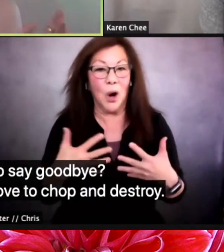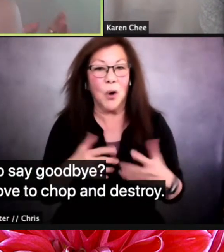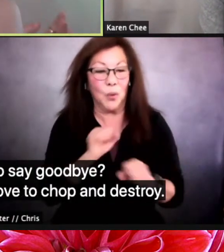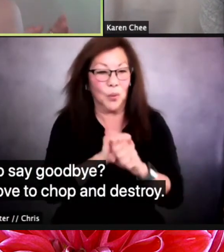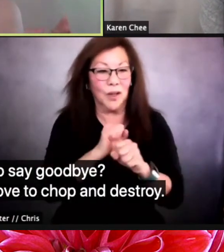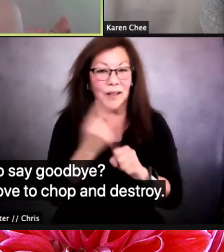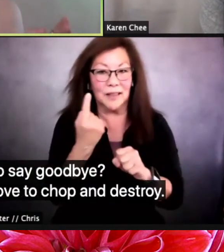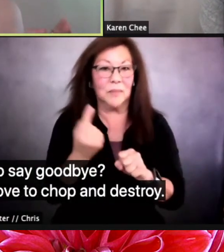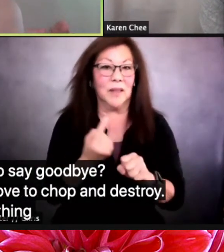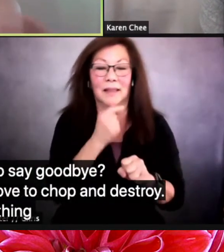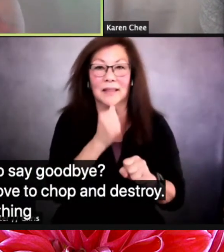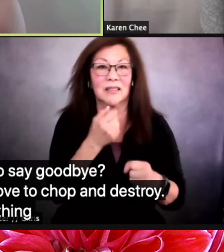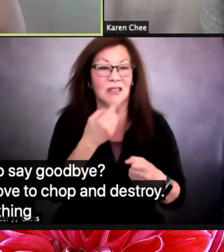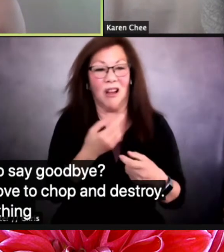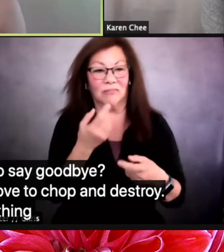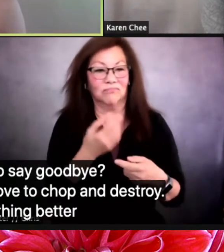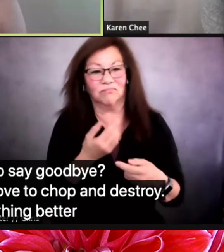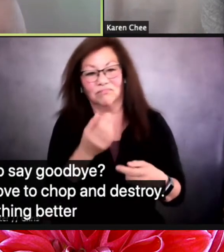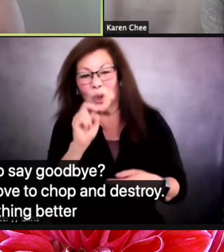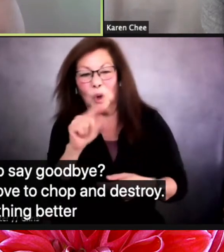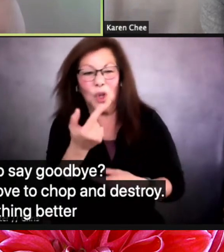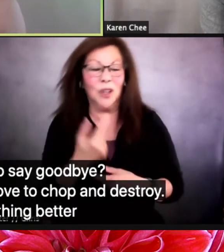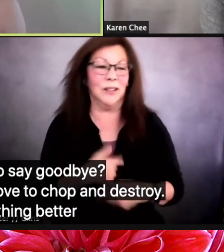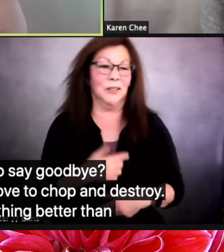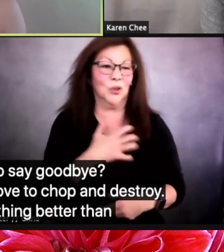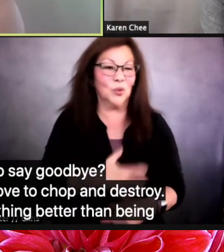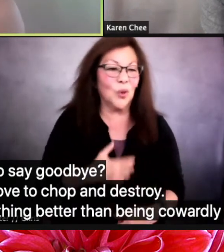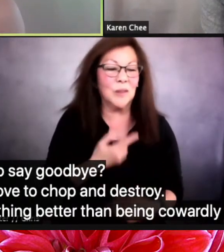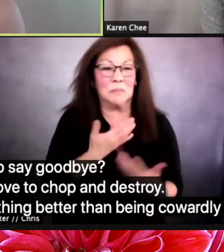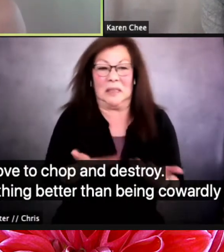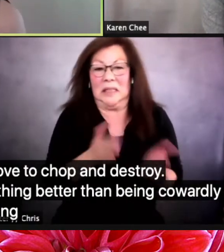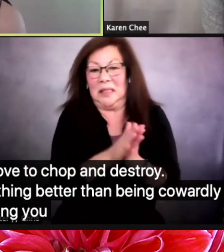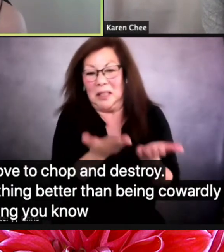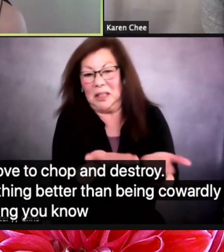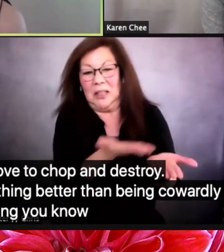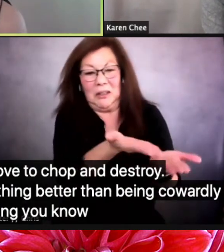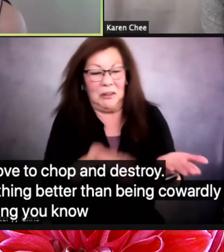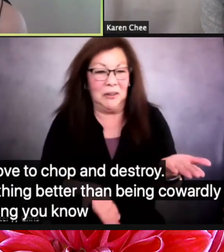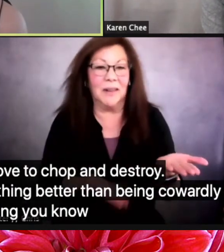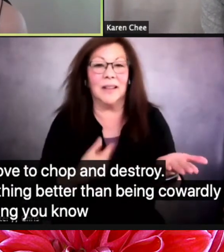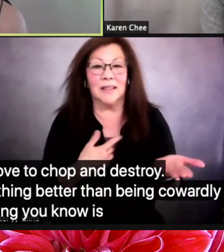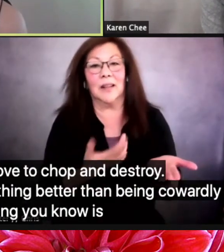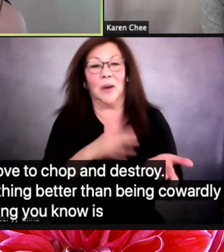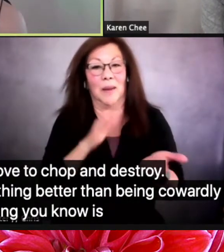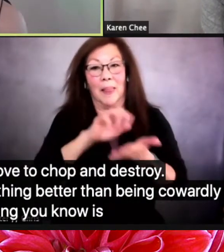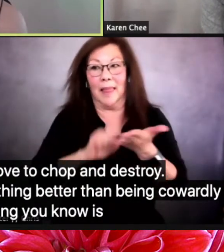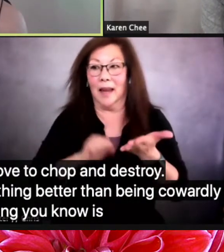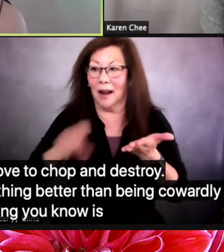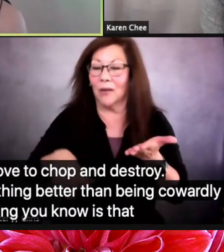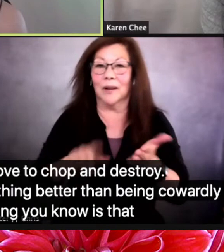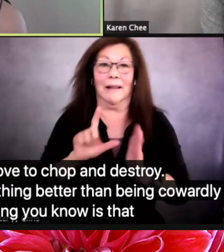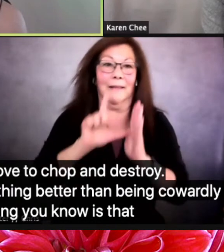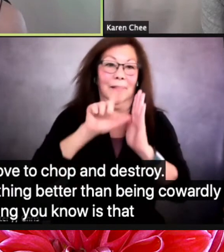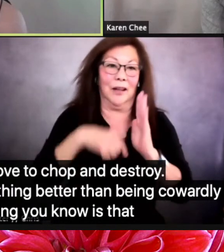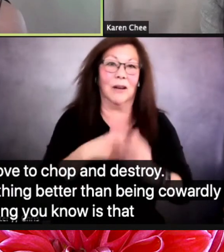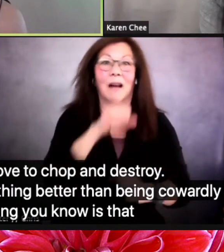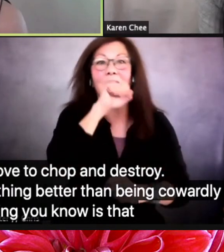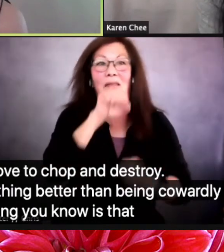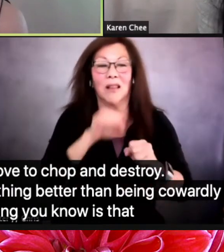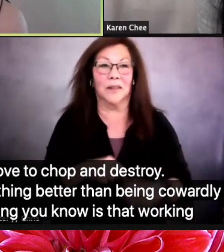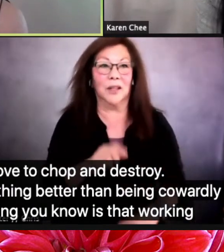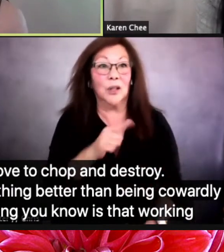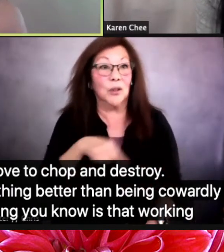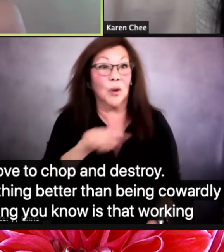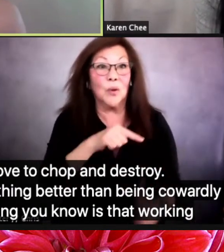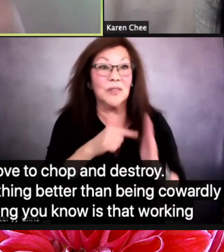that isn't quite working, and being like, it's gross, but I guess it's here, and then just being able to take that all out later. I love it. Everyone should always start